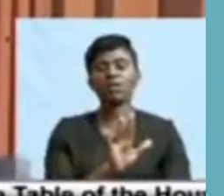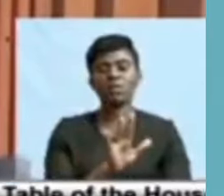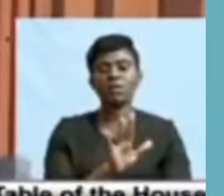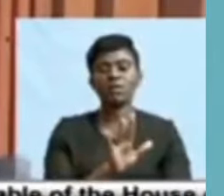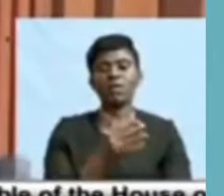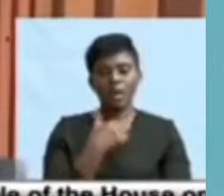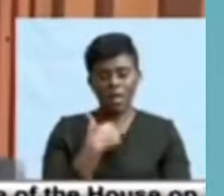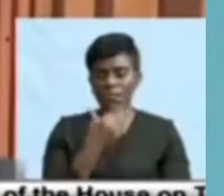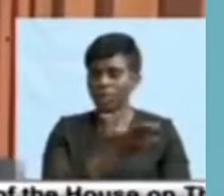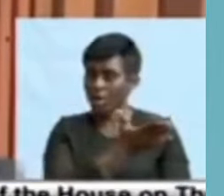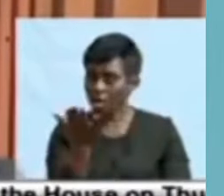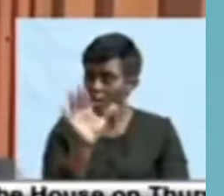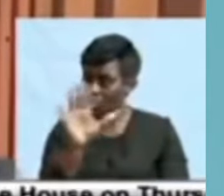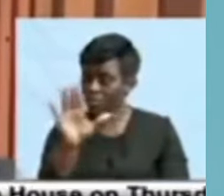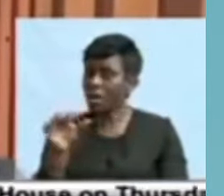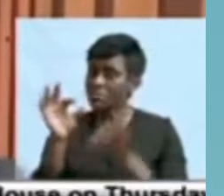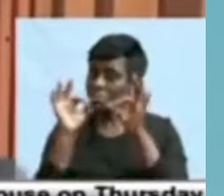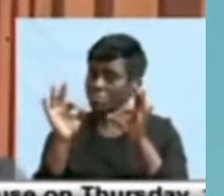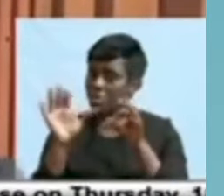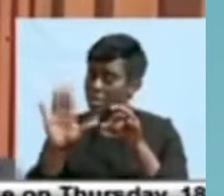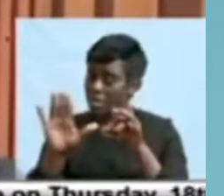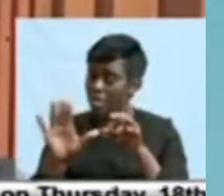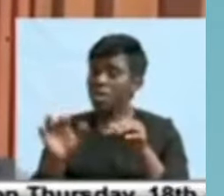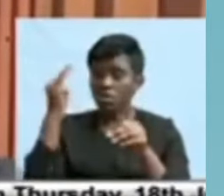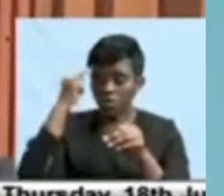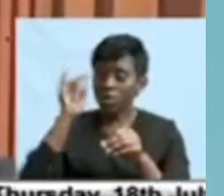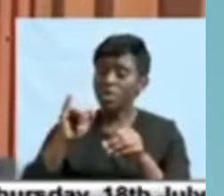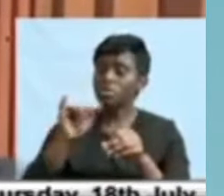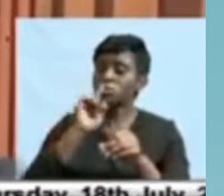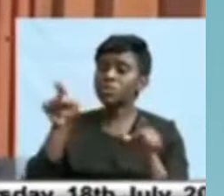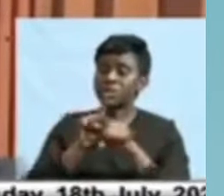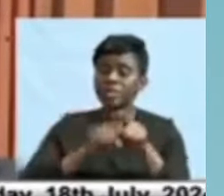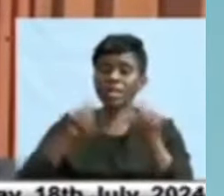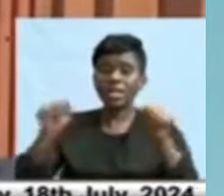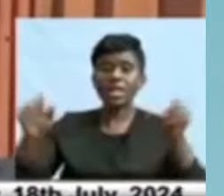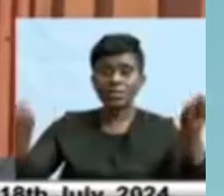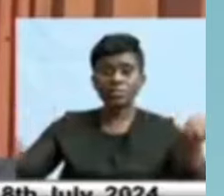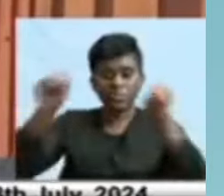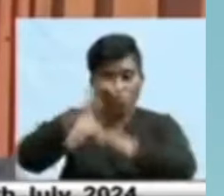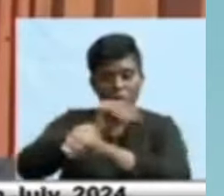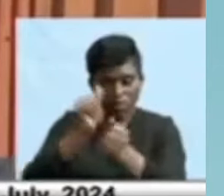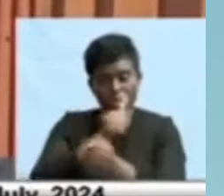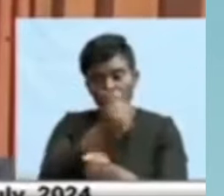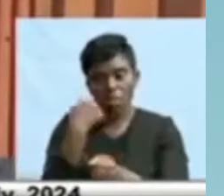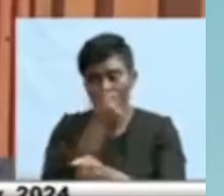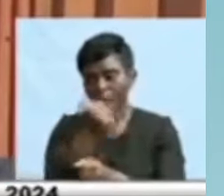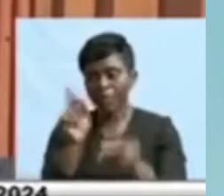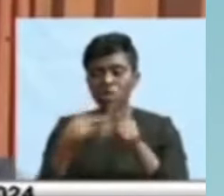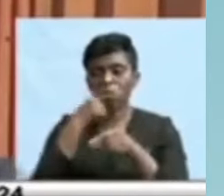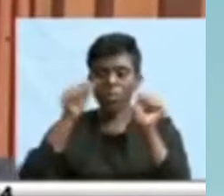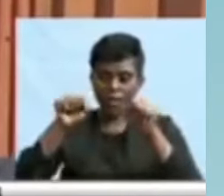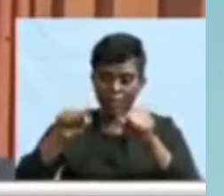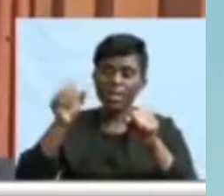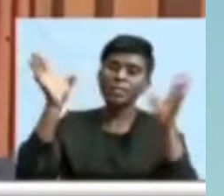that they are there privileged, they are there knowing very well that they can be substituted with capable,